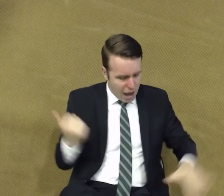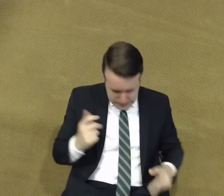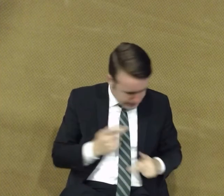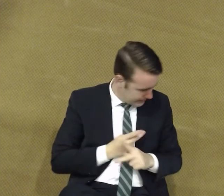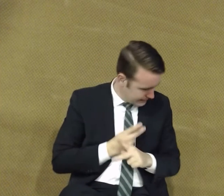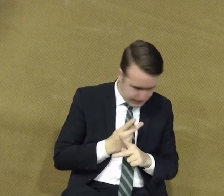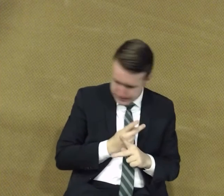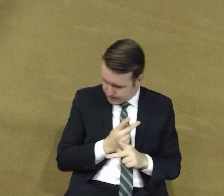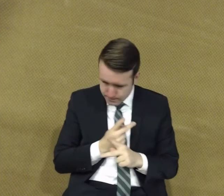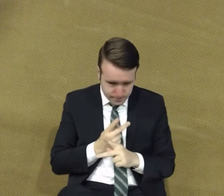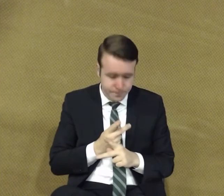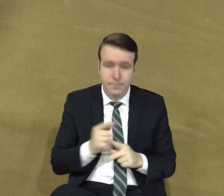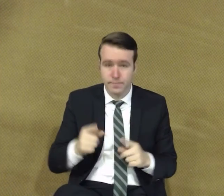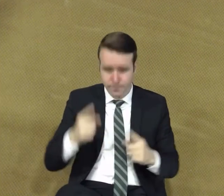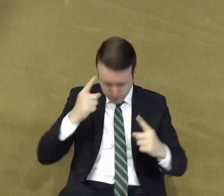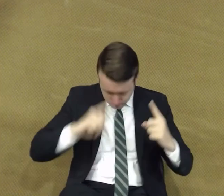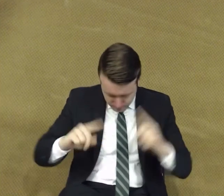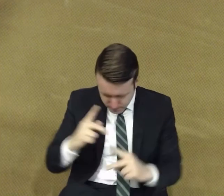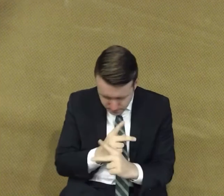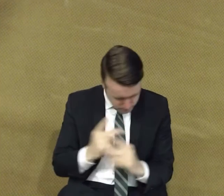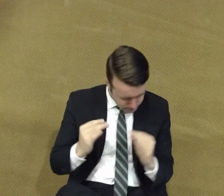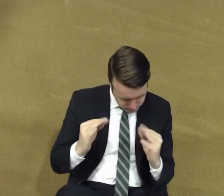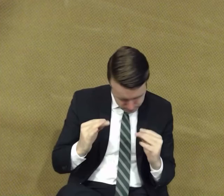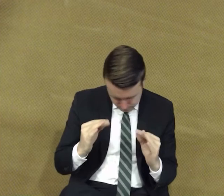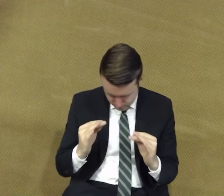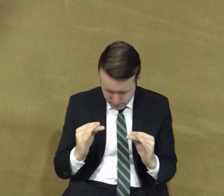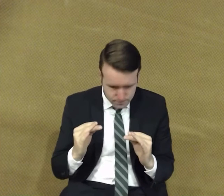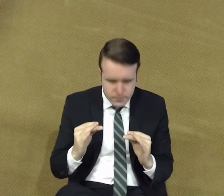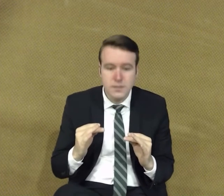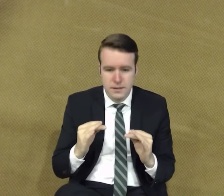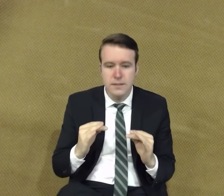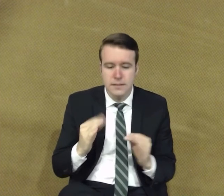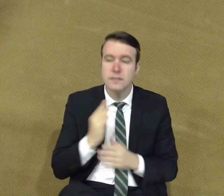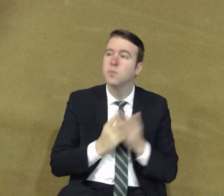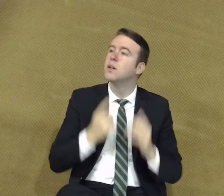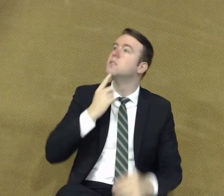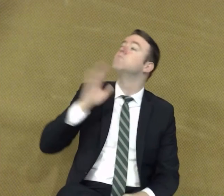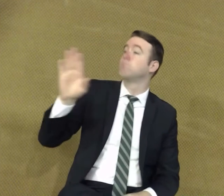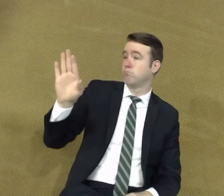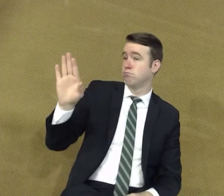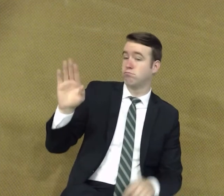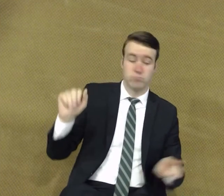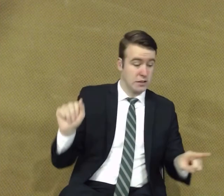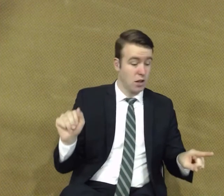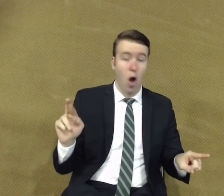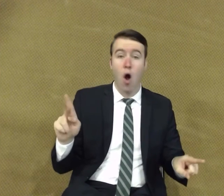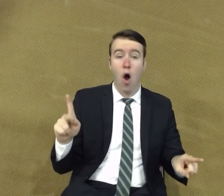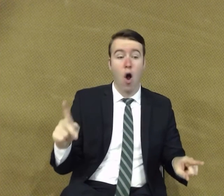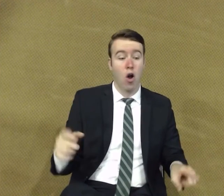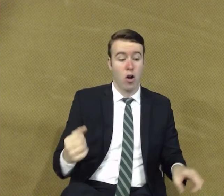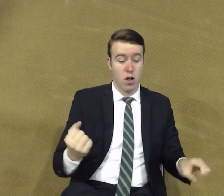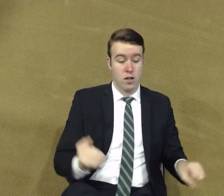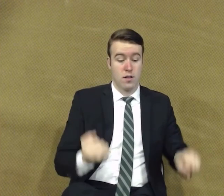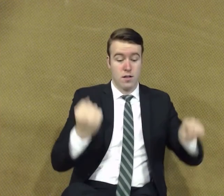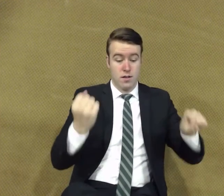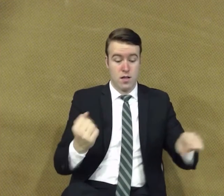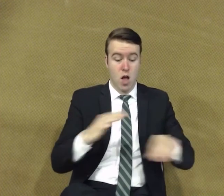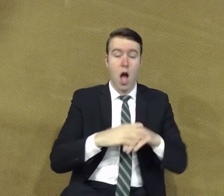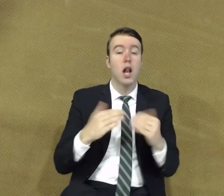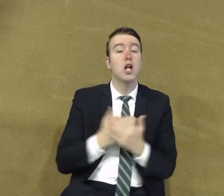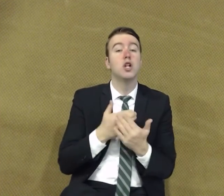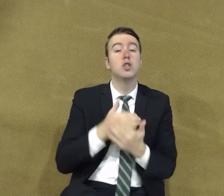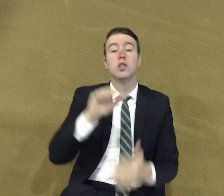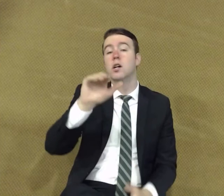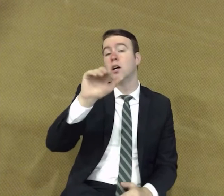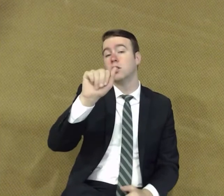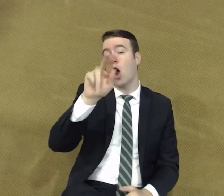out? They all got together and thought about it. And somebody said, let's take the ark and let's put it on a new